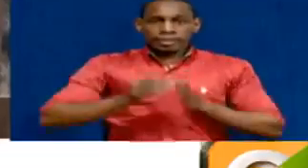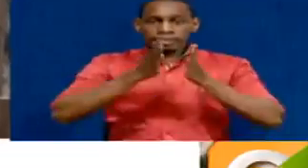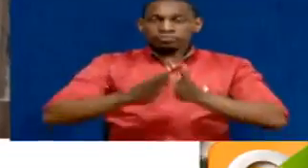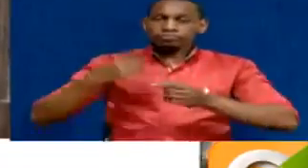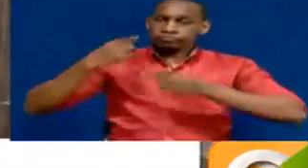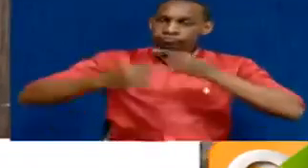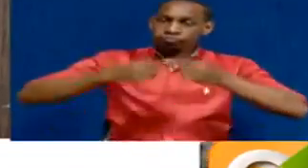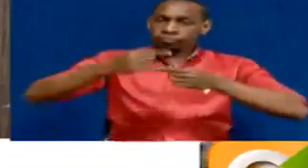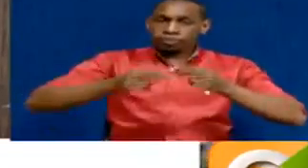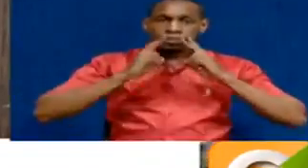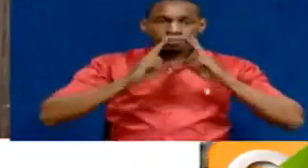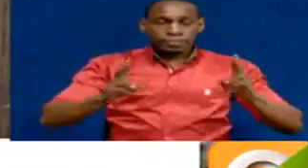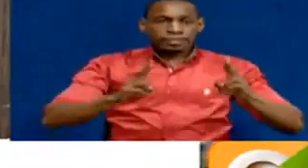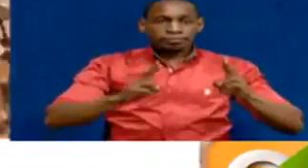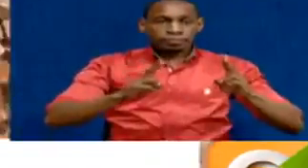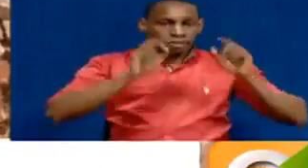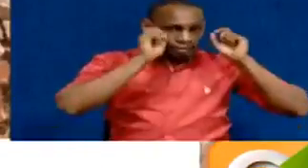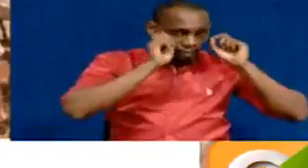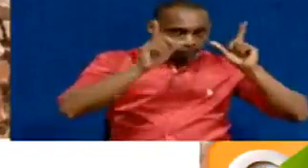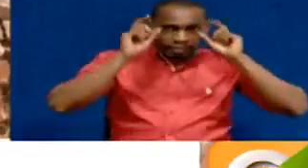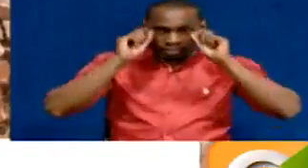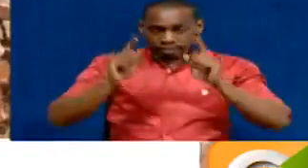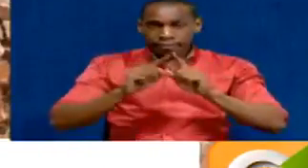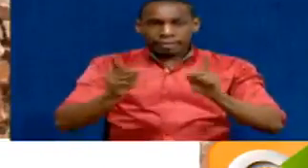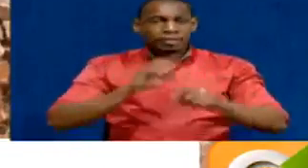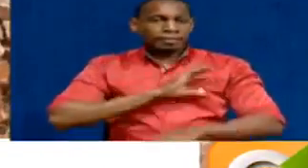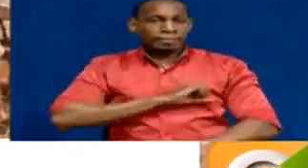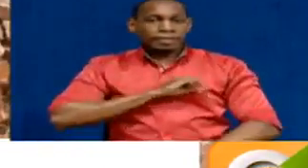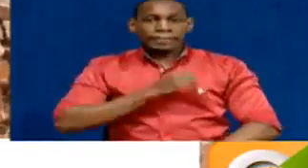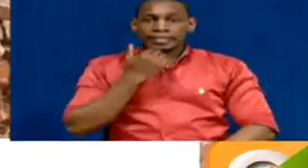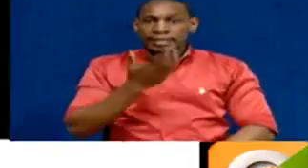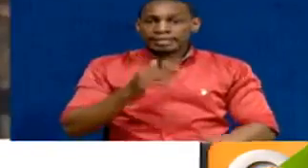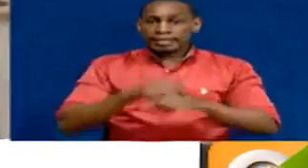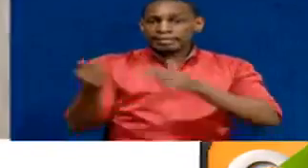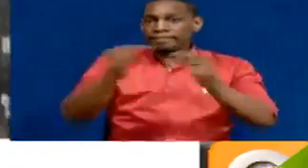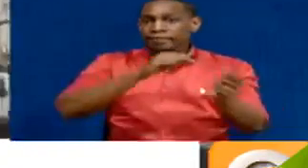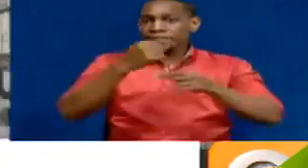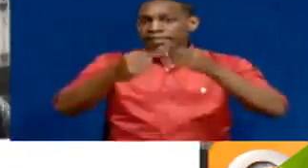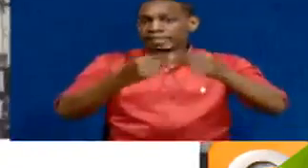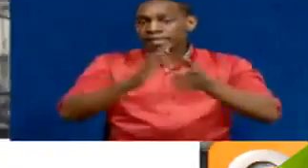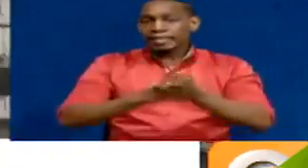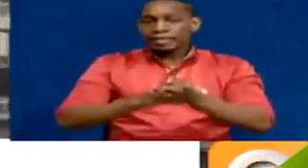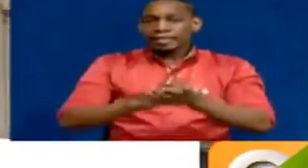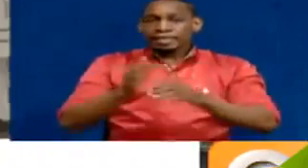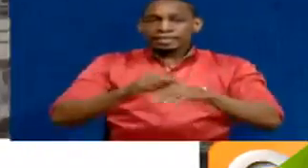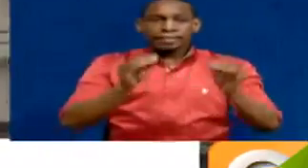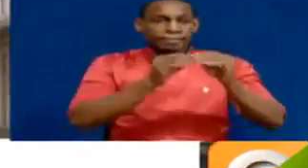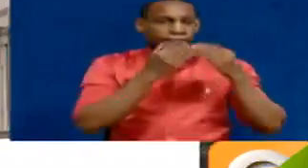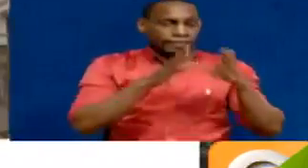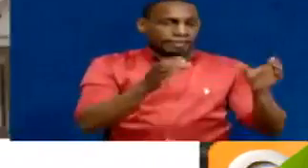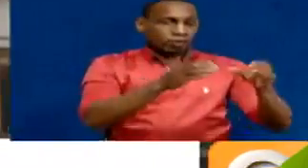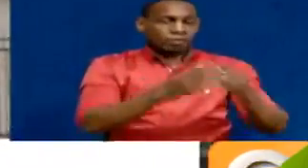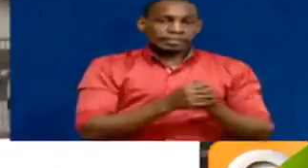have continued to conduct peace initiatives, but they are running out of patience as the squabbles continue just days after meeting